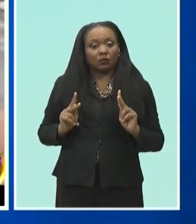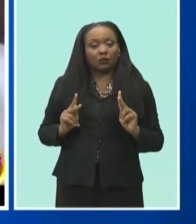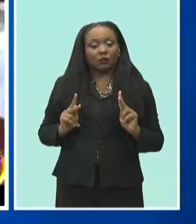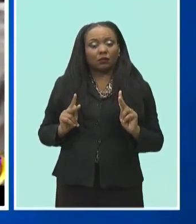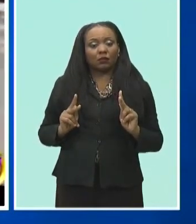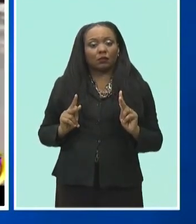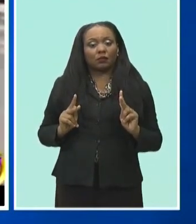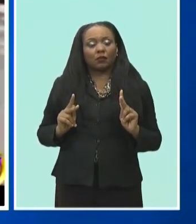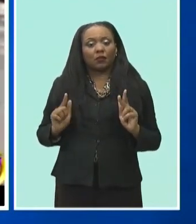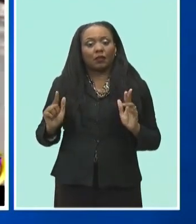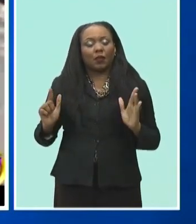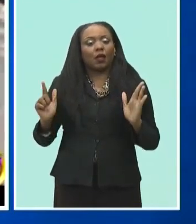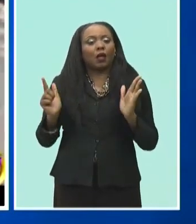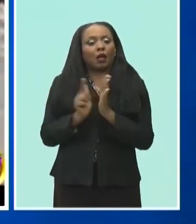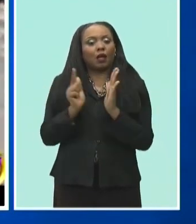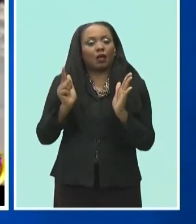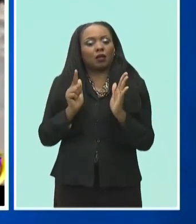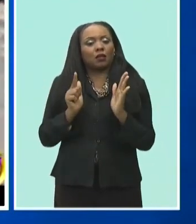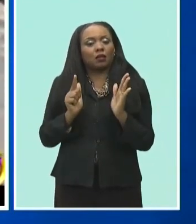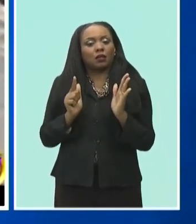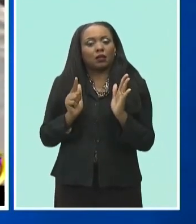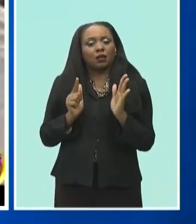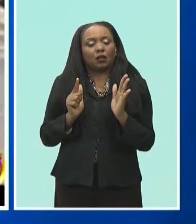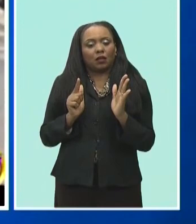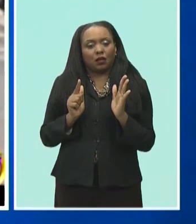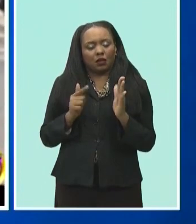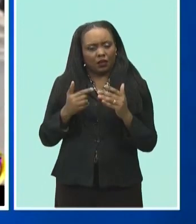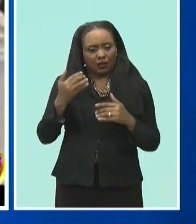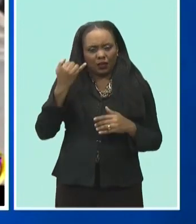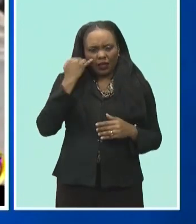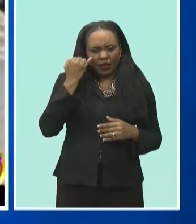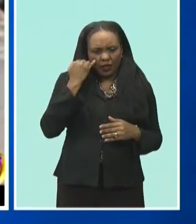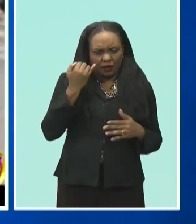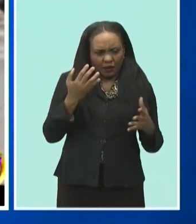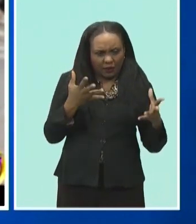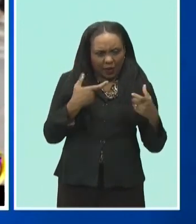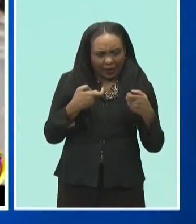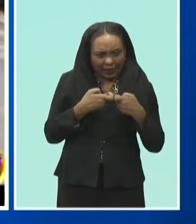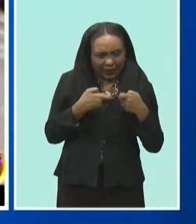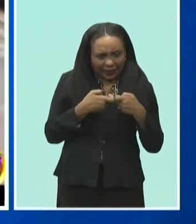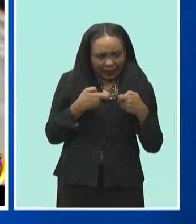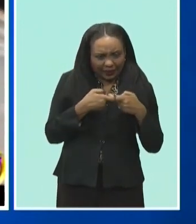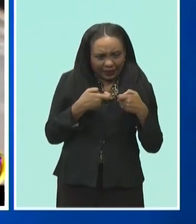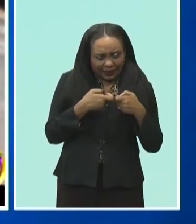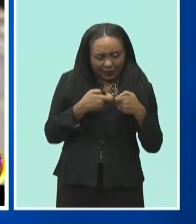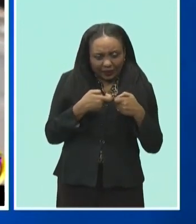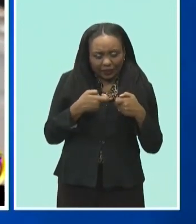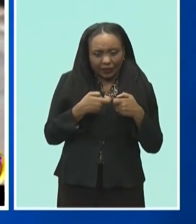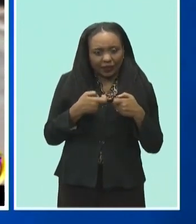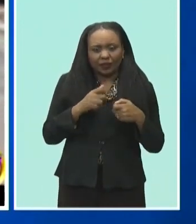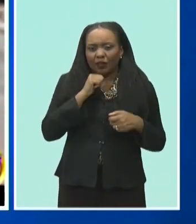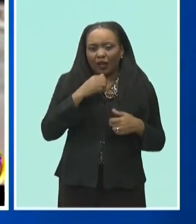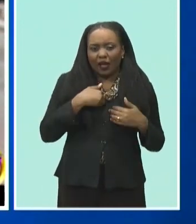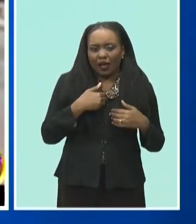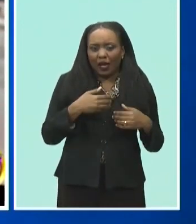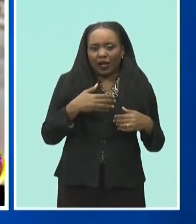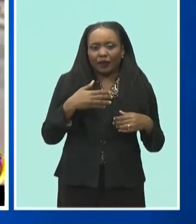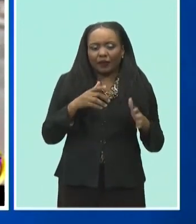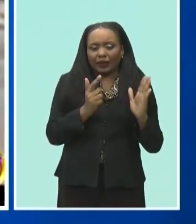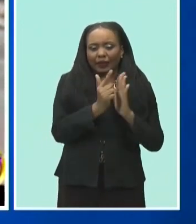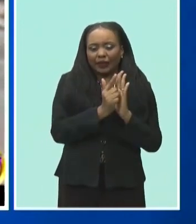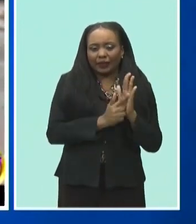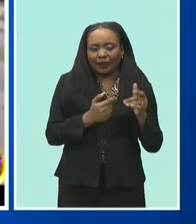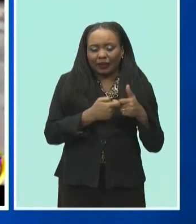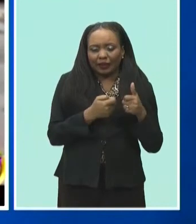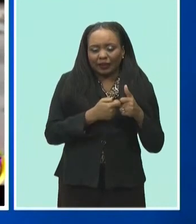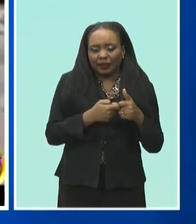to the Jamaica Public Service utility poles to abstract electricity for their business. We also